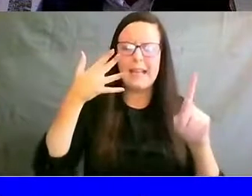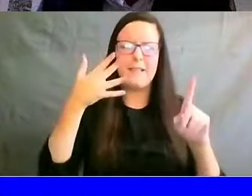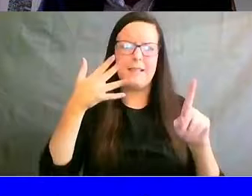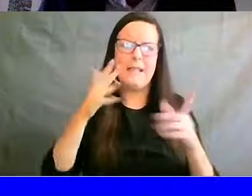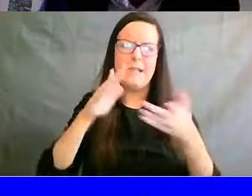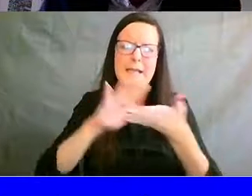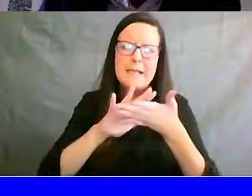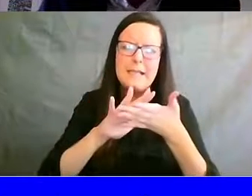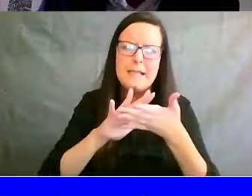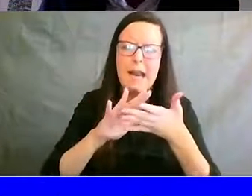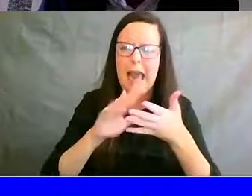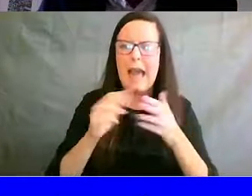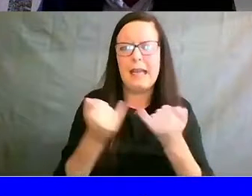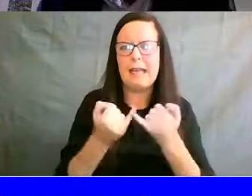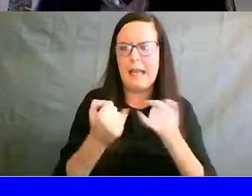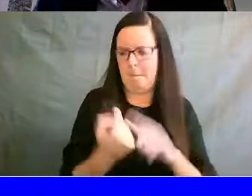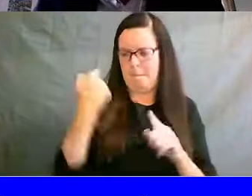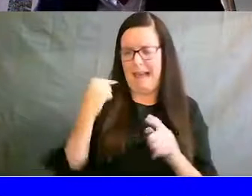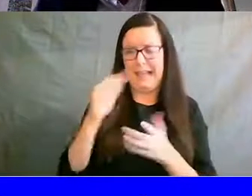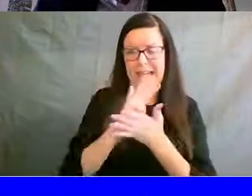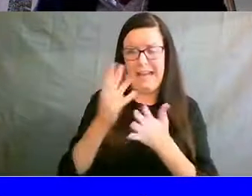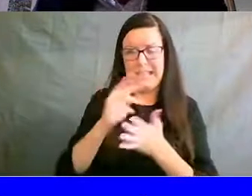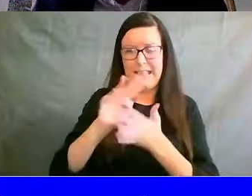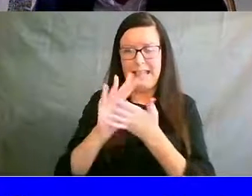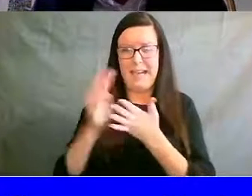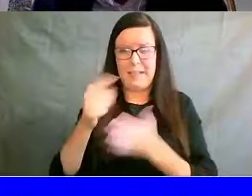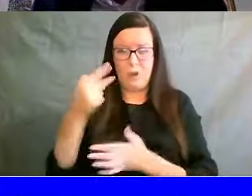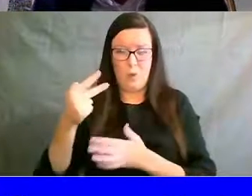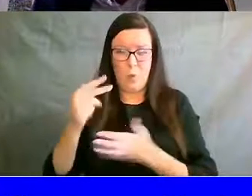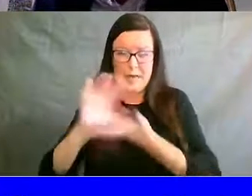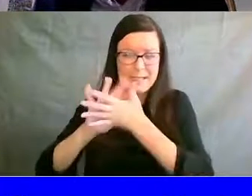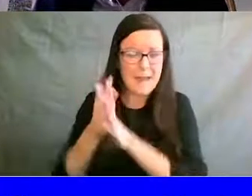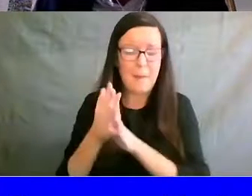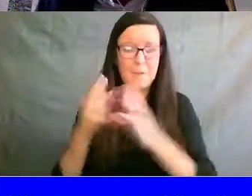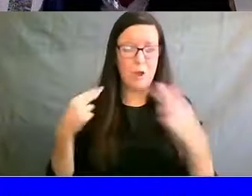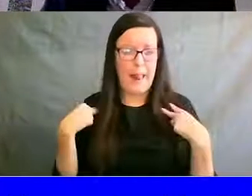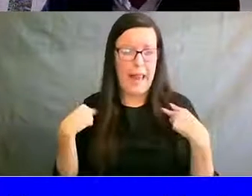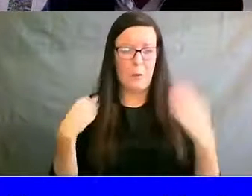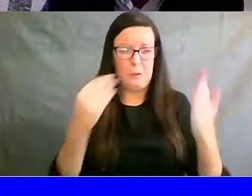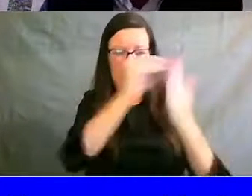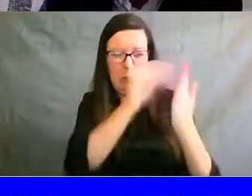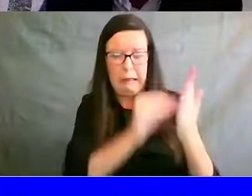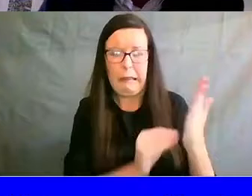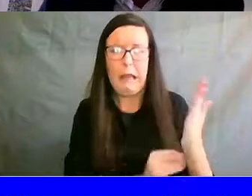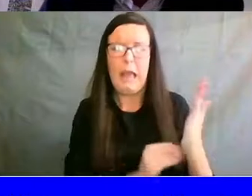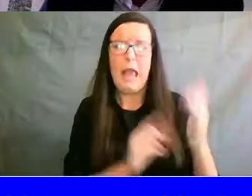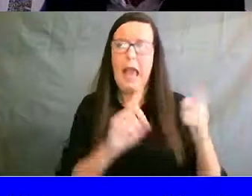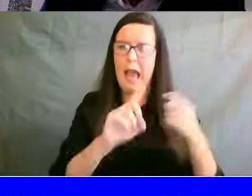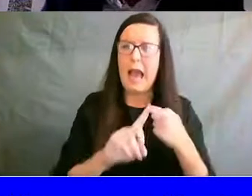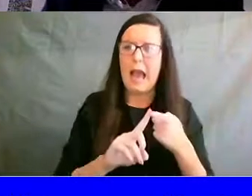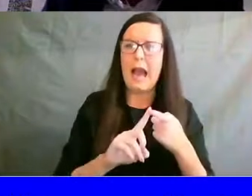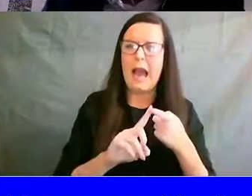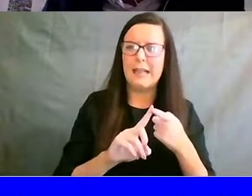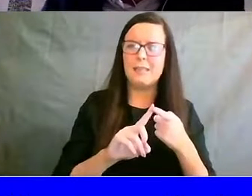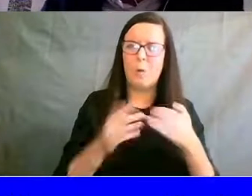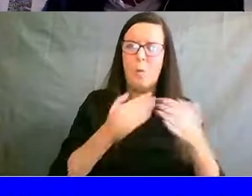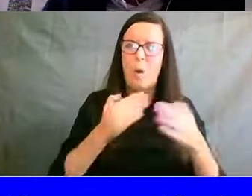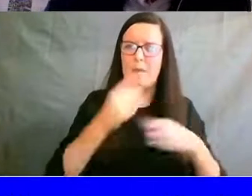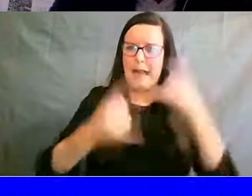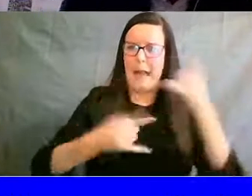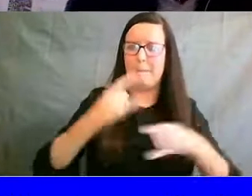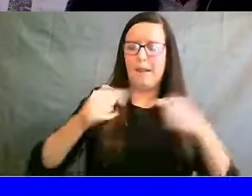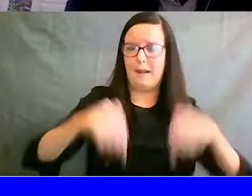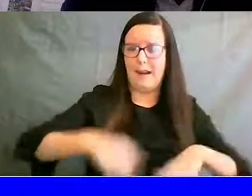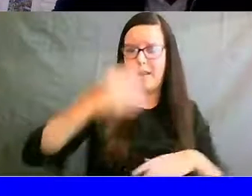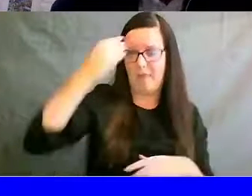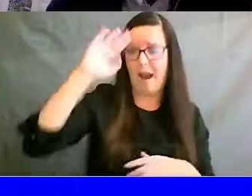been used in the 1992 Act, and also in terms of expanding the measures that existed in Ireland. So if we move to the next slide, please, I